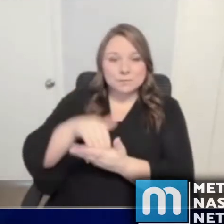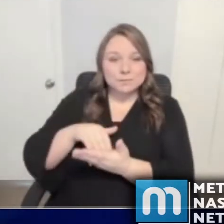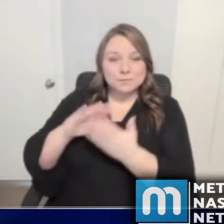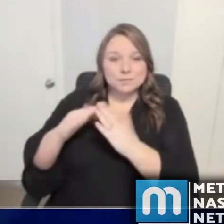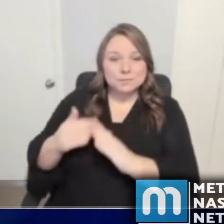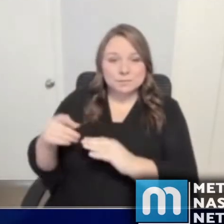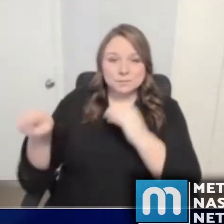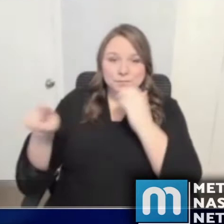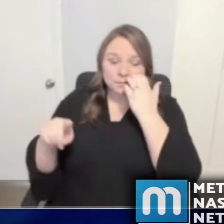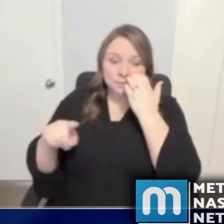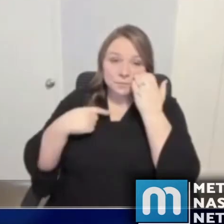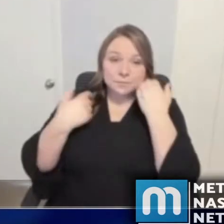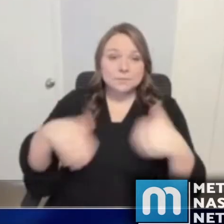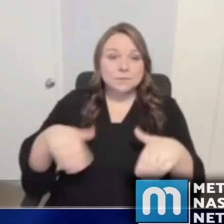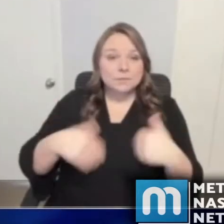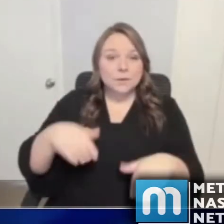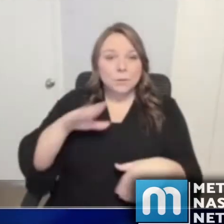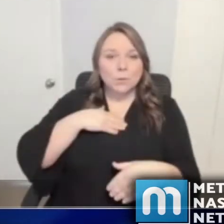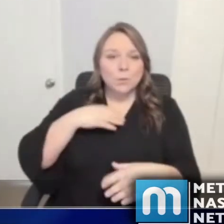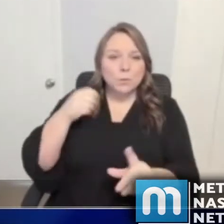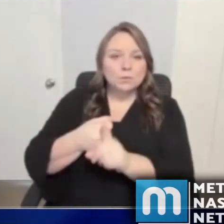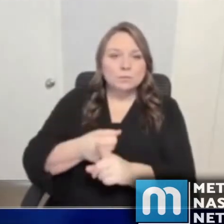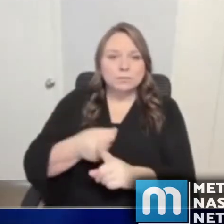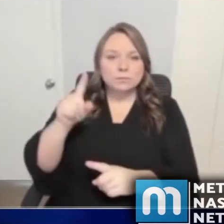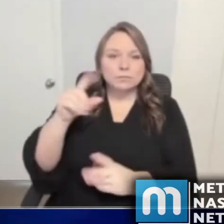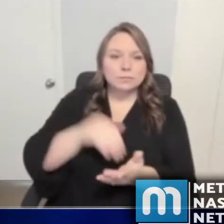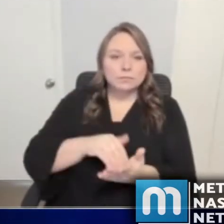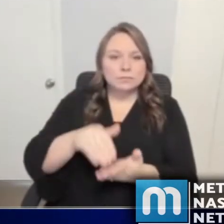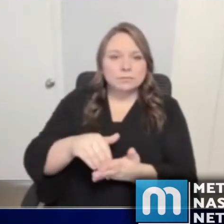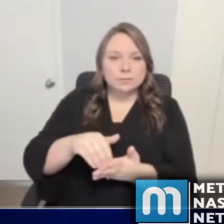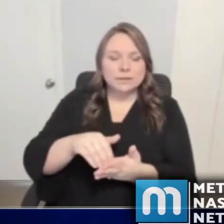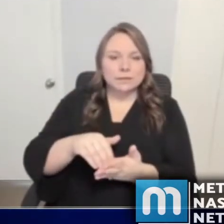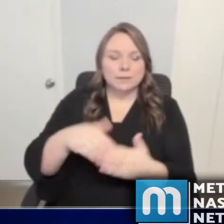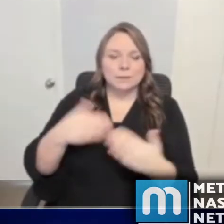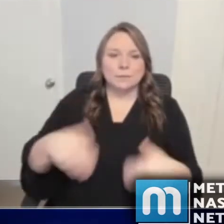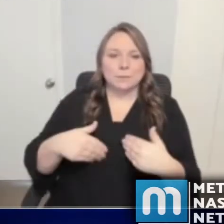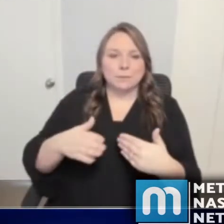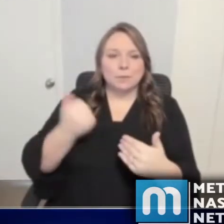pretty amazing to think that we are about to hit the one millionth mark less than a year into this pandemic.